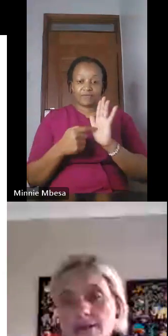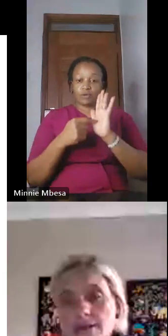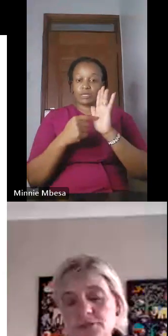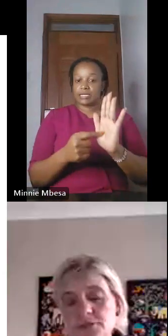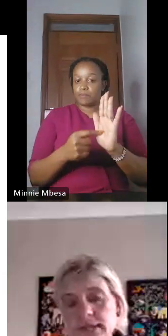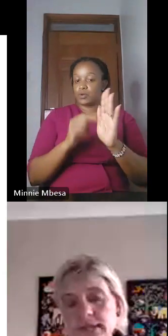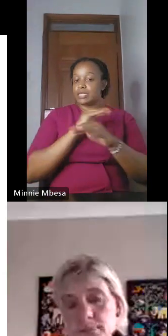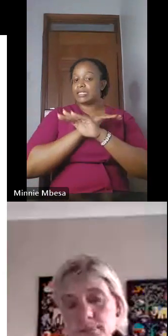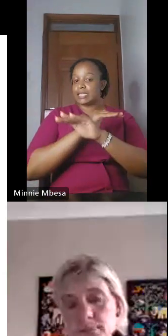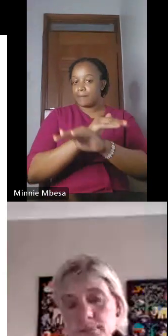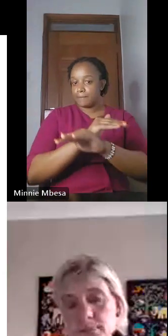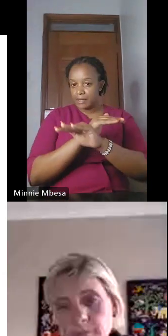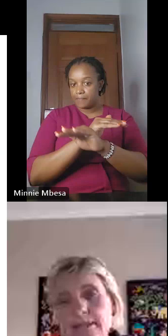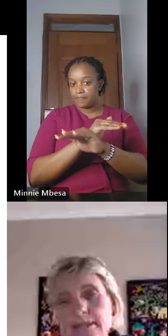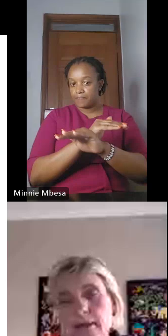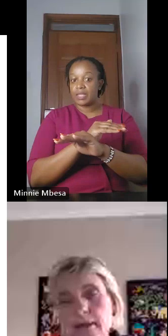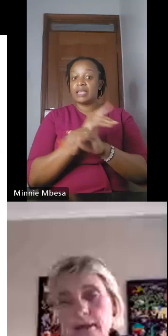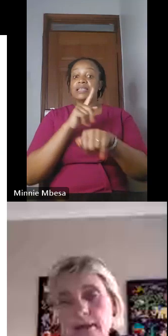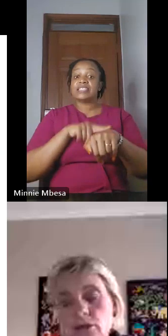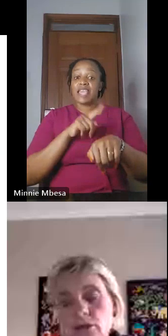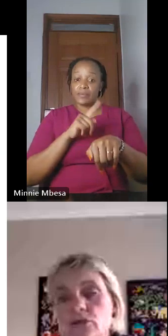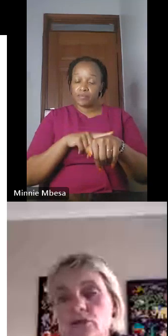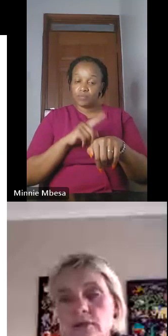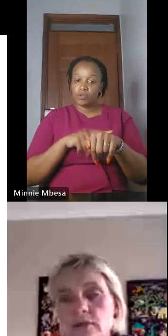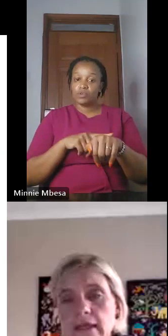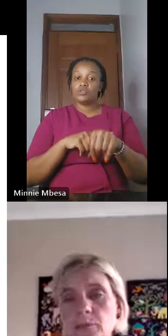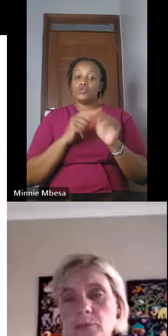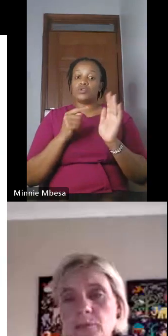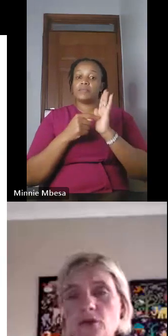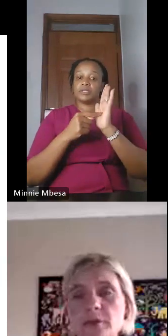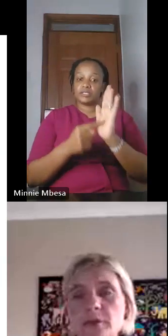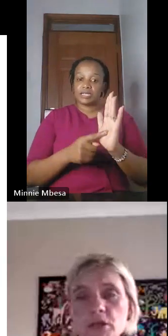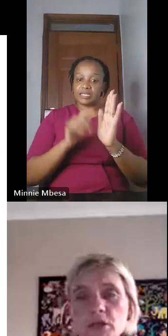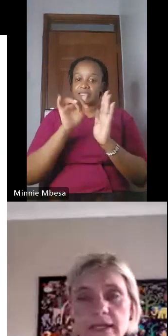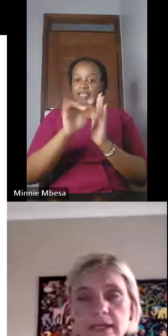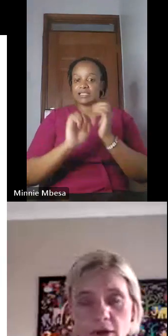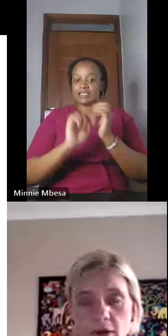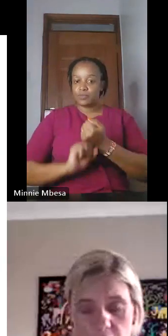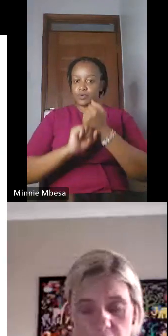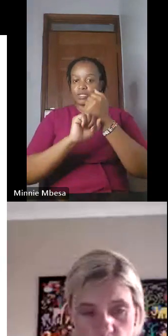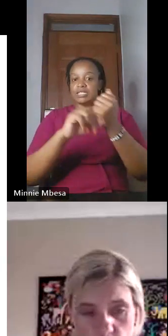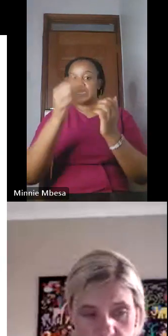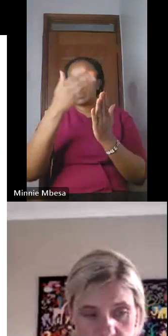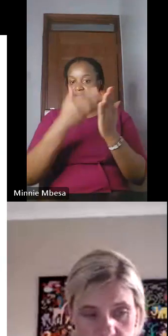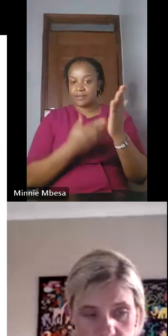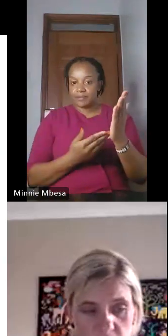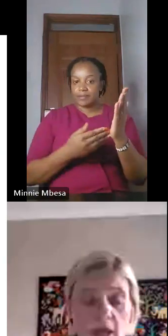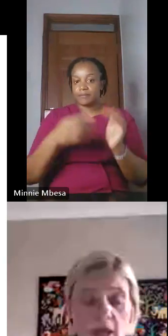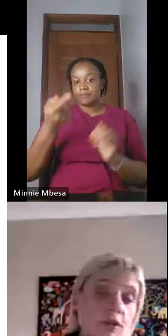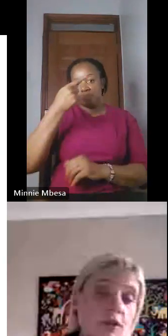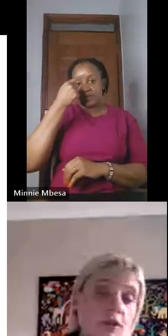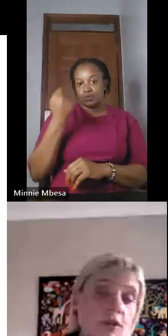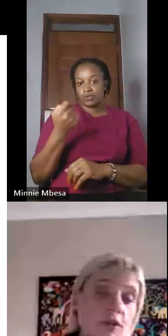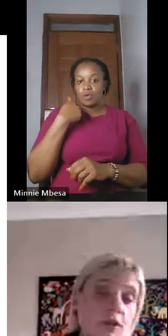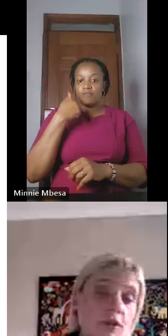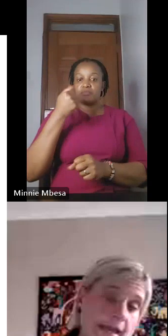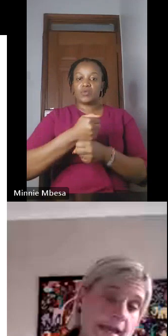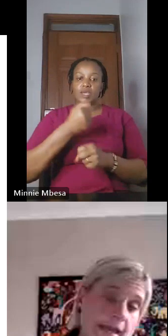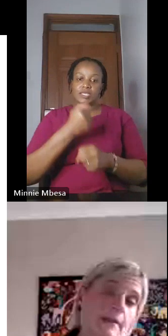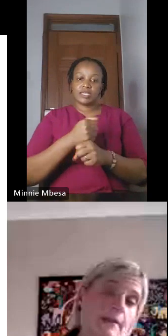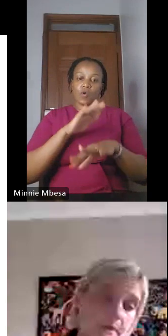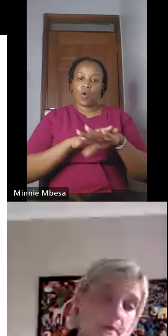As you demonstrate that supporting statement, you because you've been working in a nonprofit organization, you